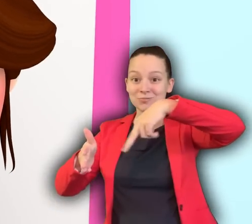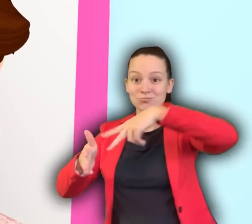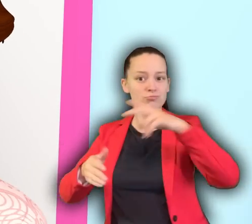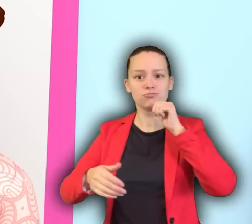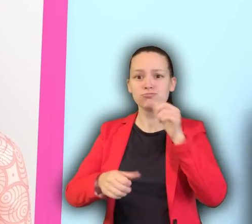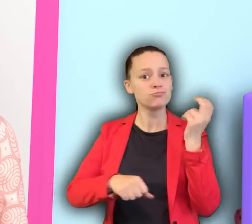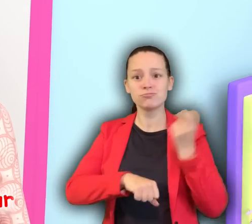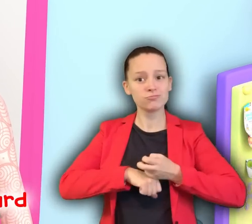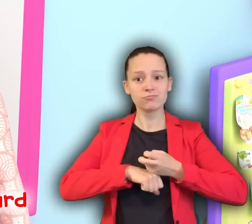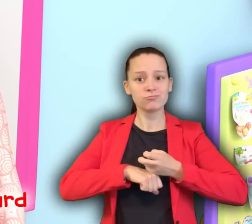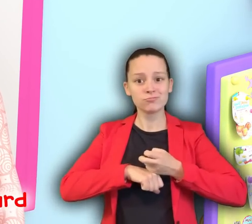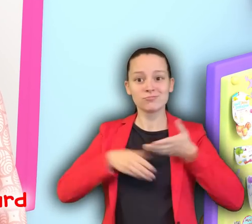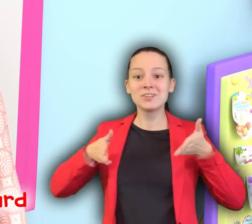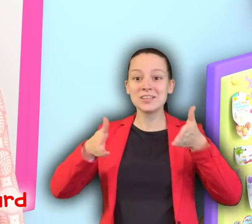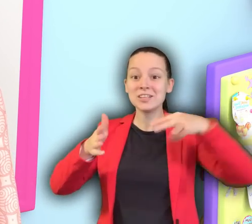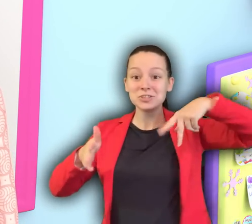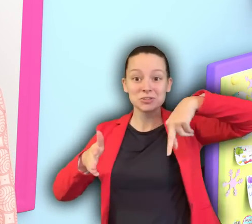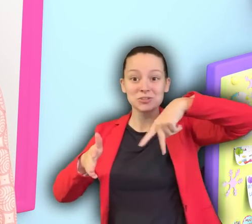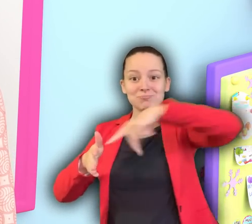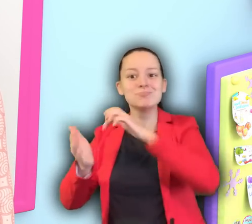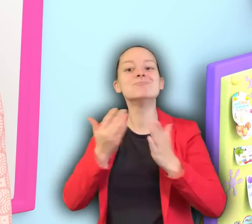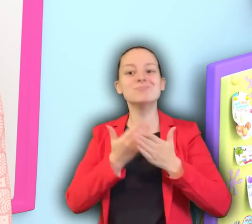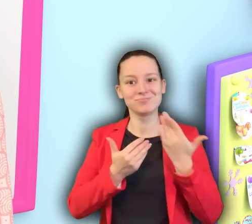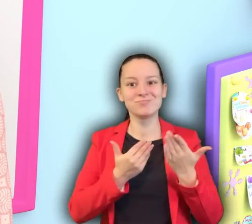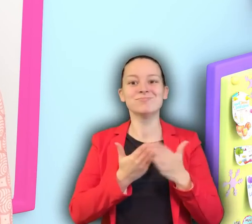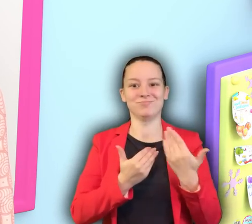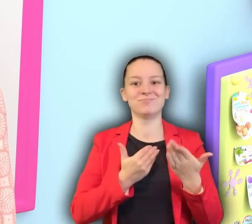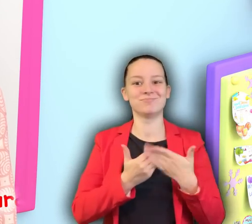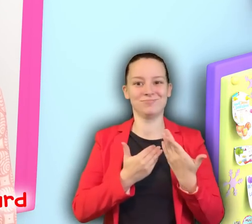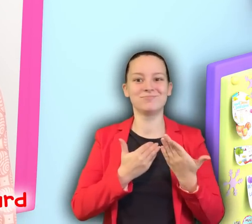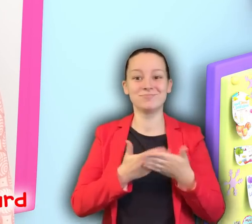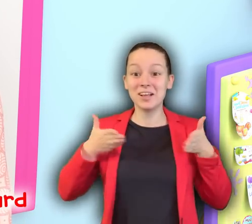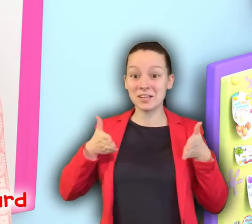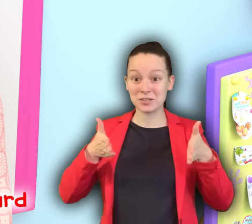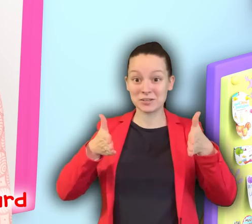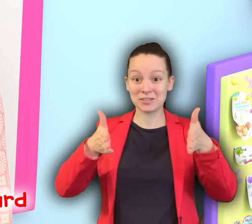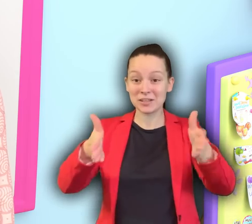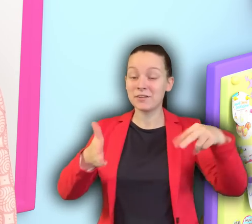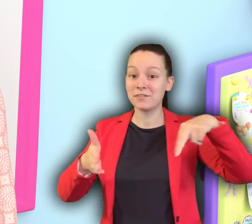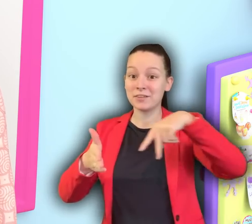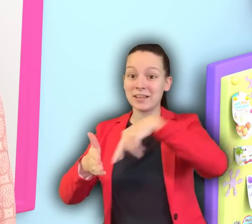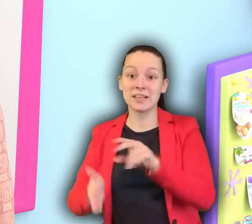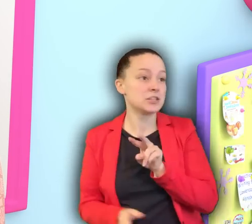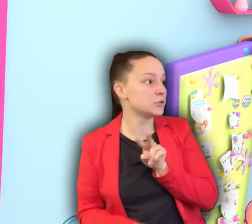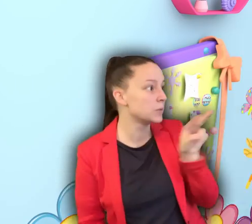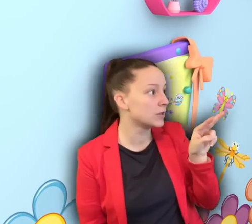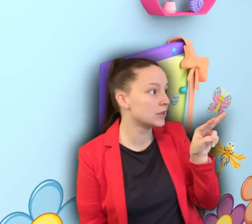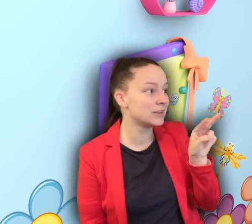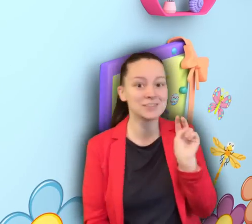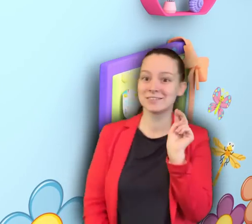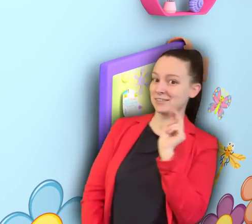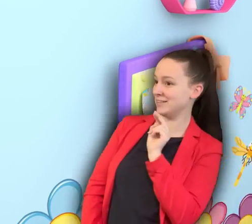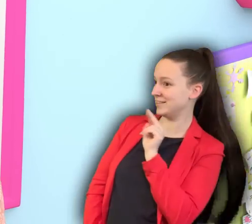street is not that hard crossing the street is not that hard first you